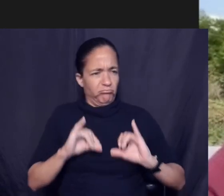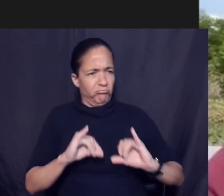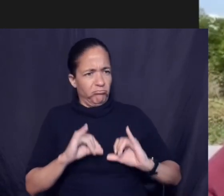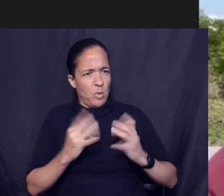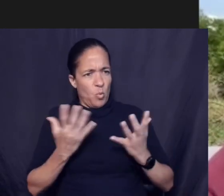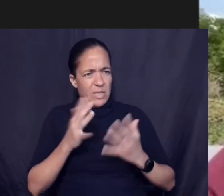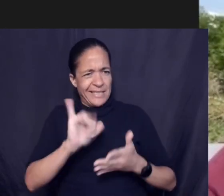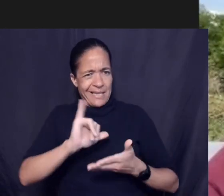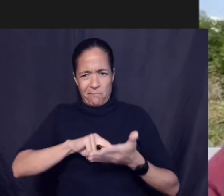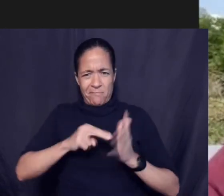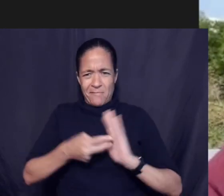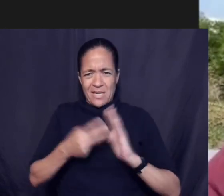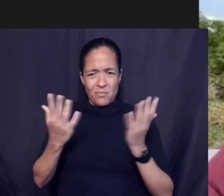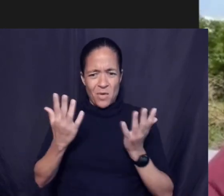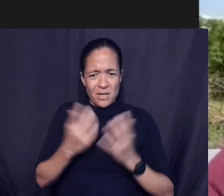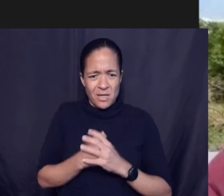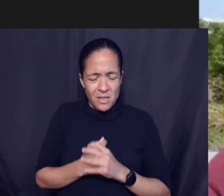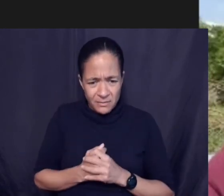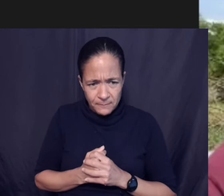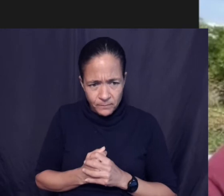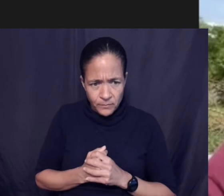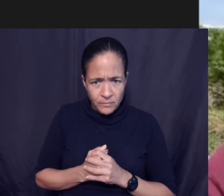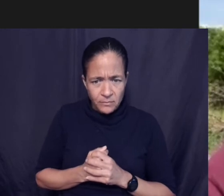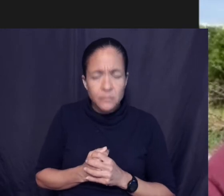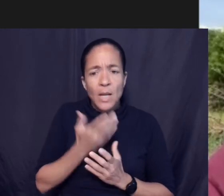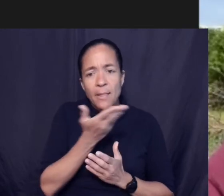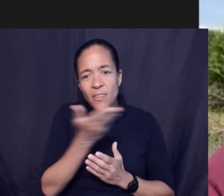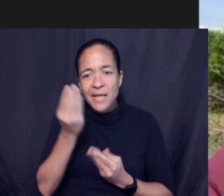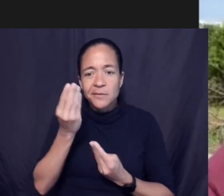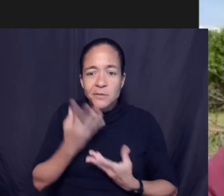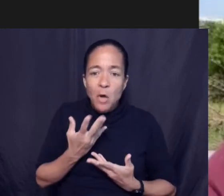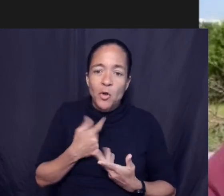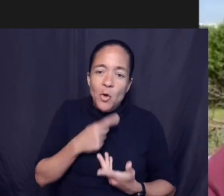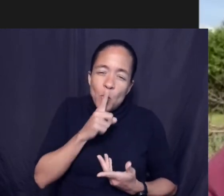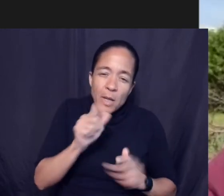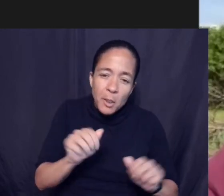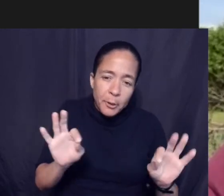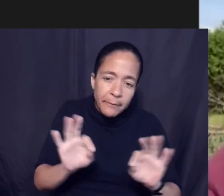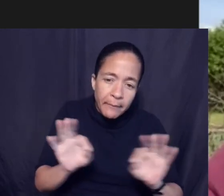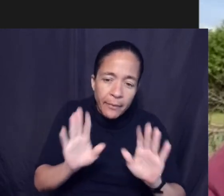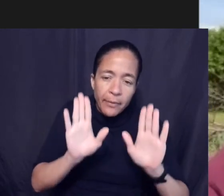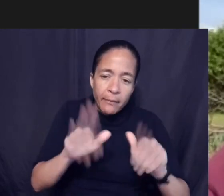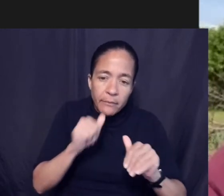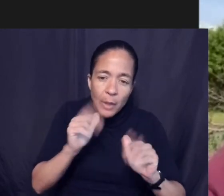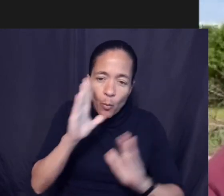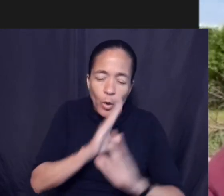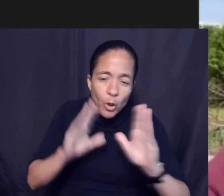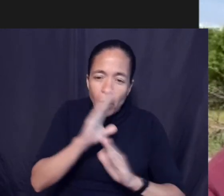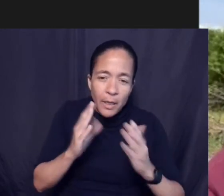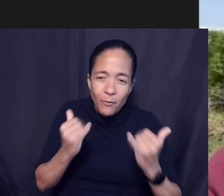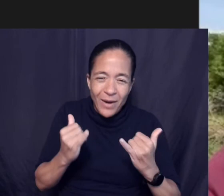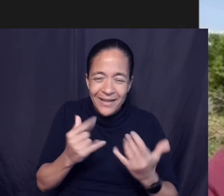we're like, oh, what is that? What does that mean? And they just told us, oh, it could be nothing. Don't worry about it